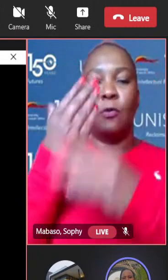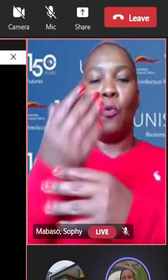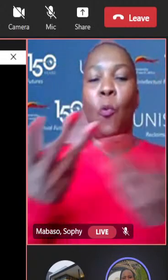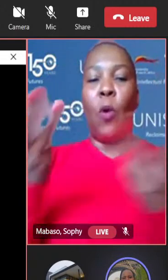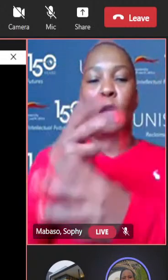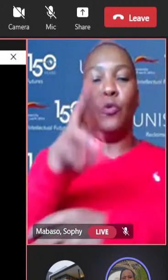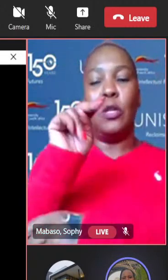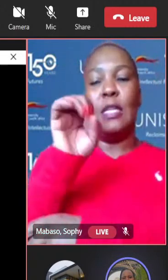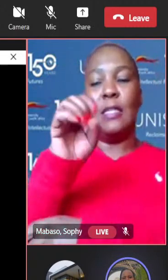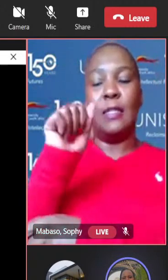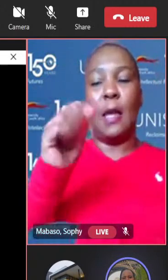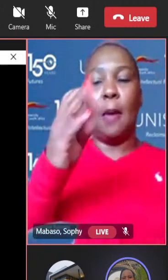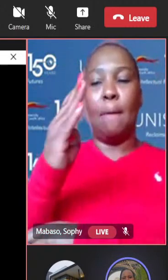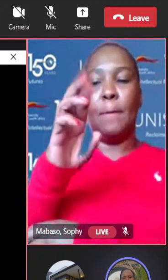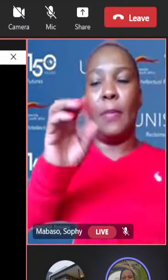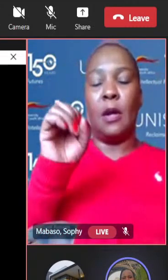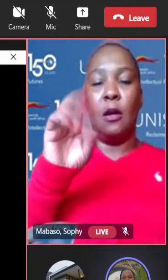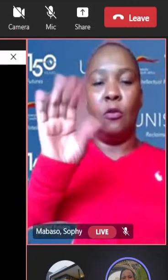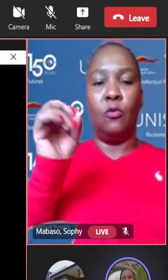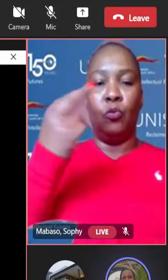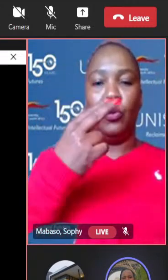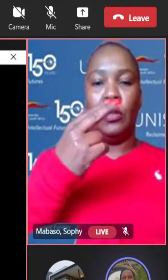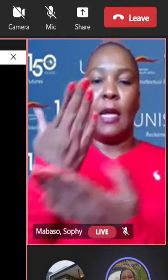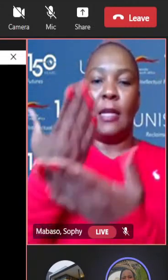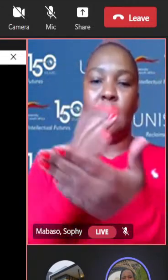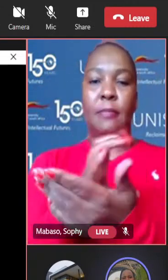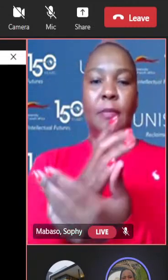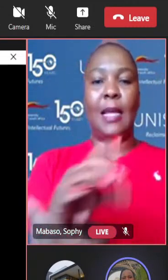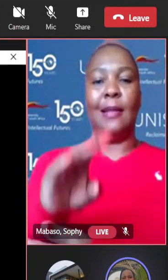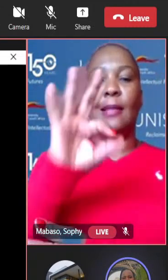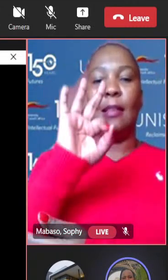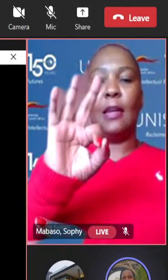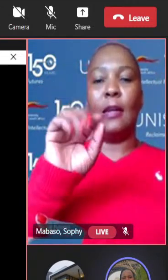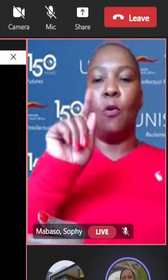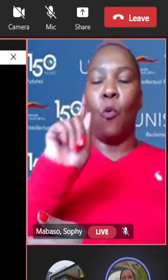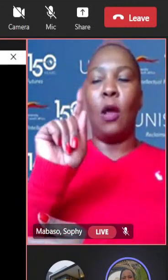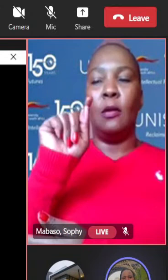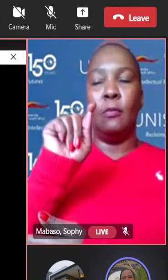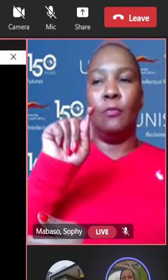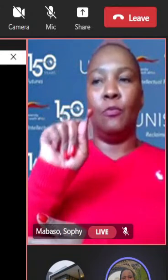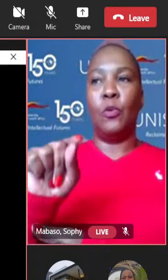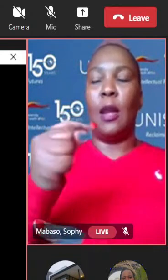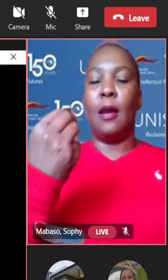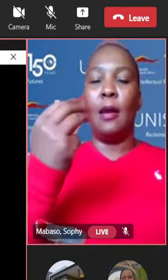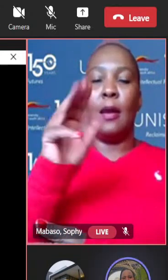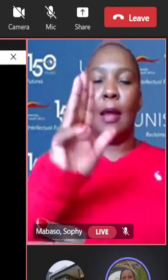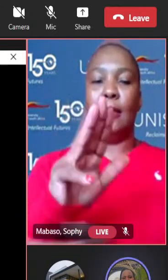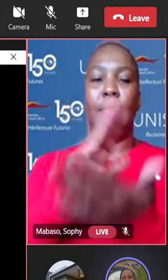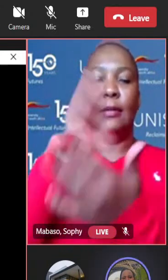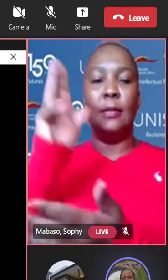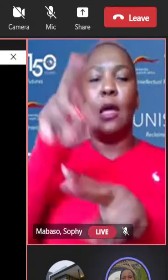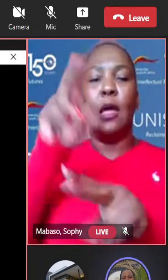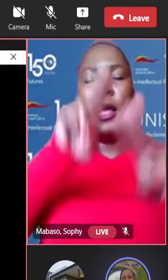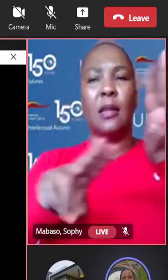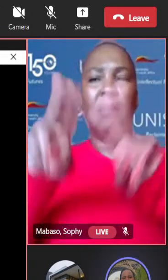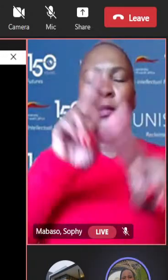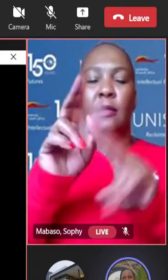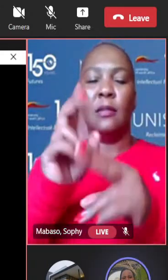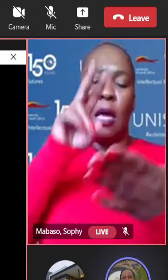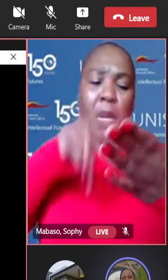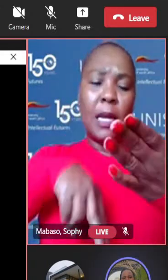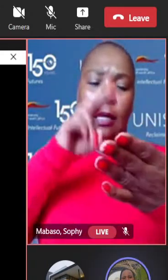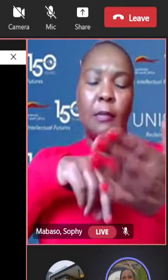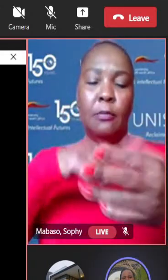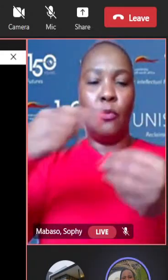chapter 3, 1.19. Then you can read all about what the university's policy and copyright infringement